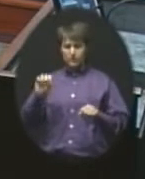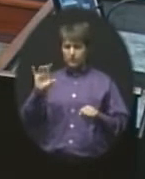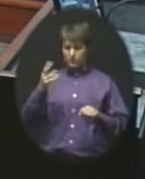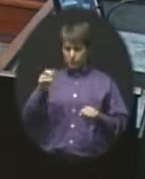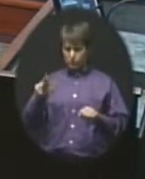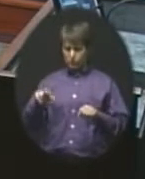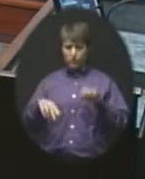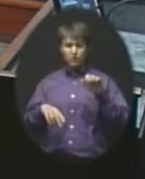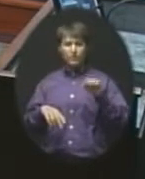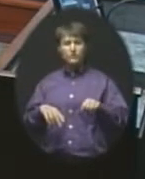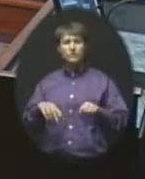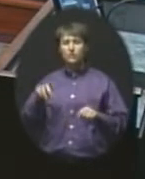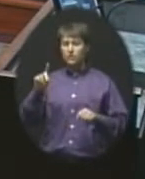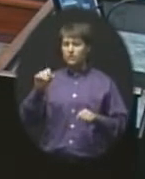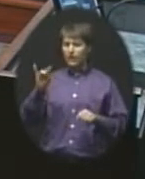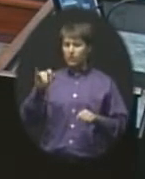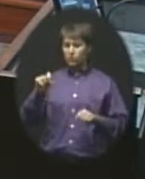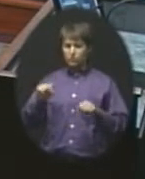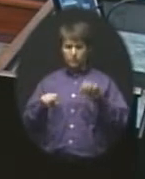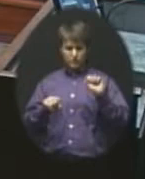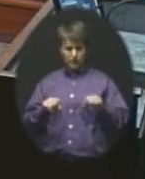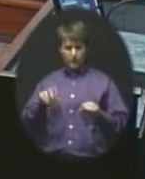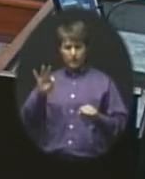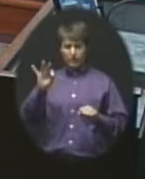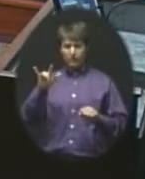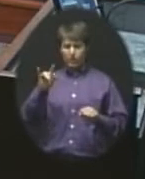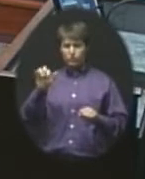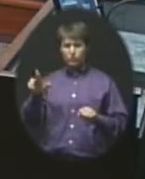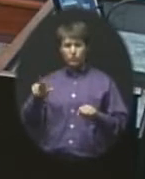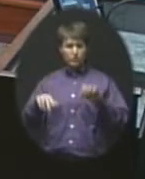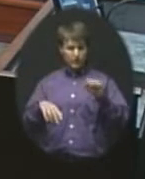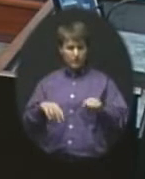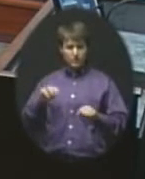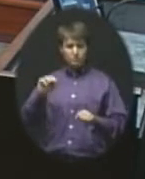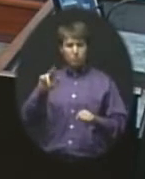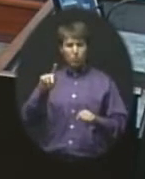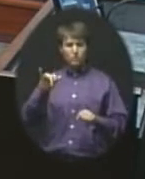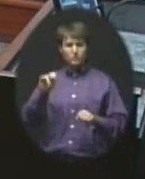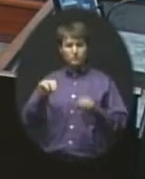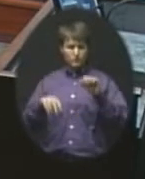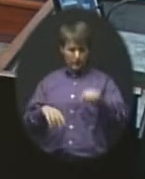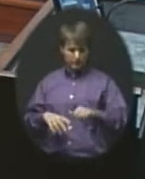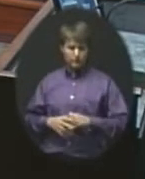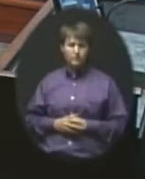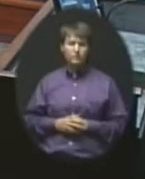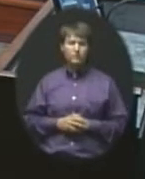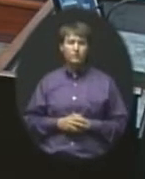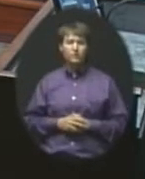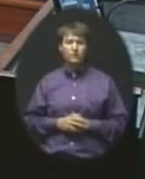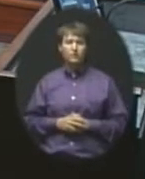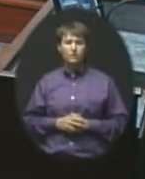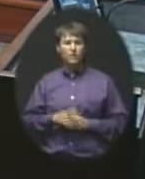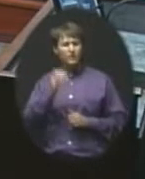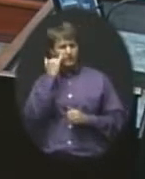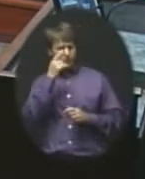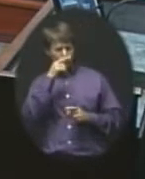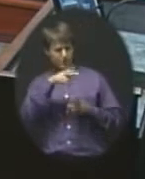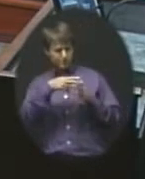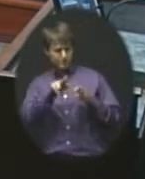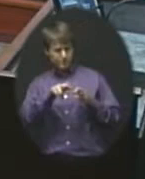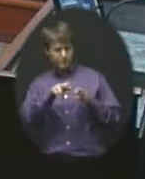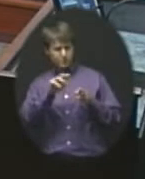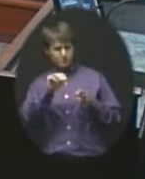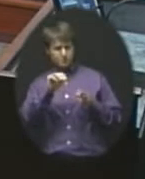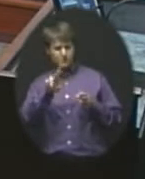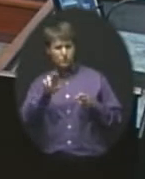Shear? Yes. Dr. Daniels? Yes. Mrs. Felter? Yes. Mrs. Martin? Yes. And if I could real quick, just Mr.